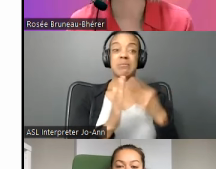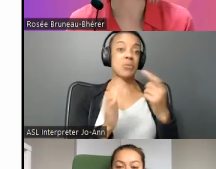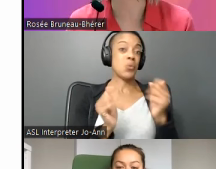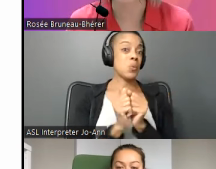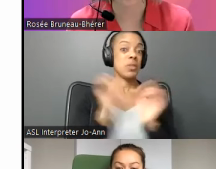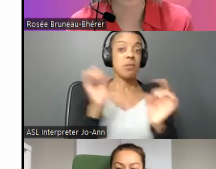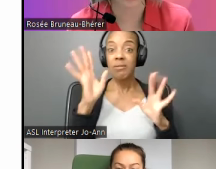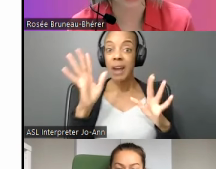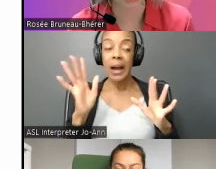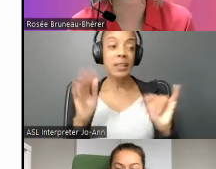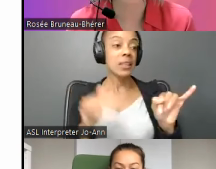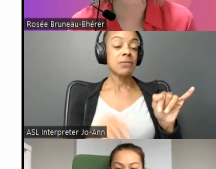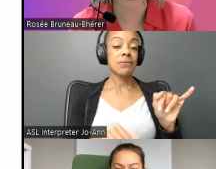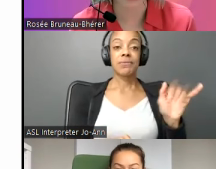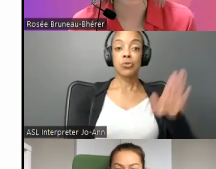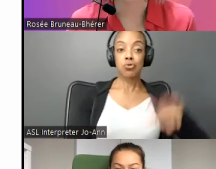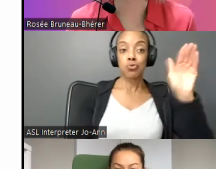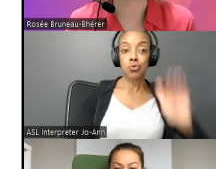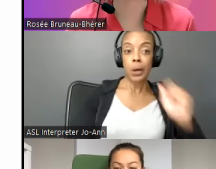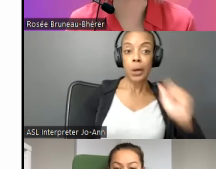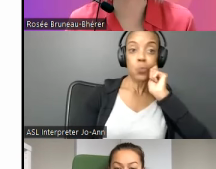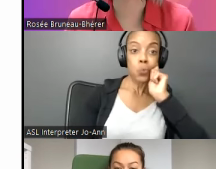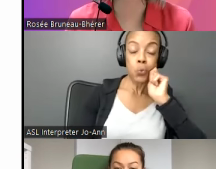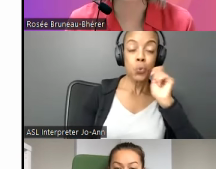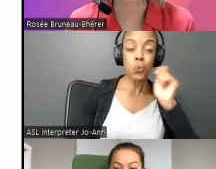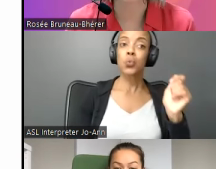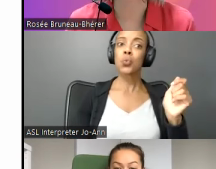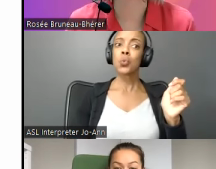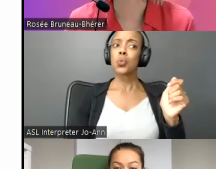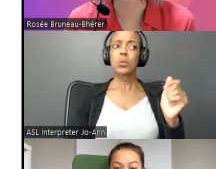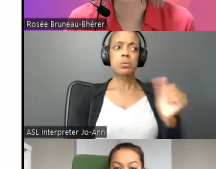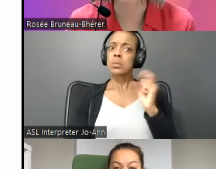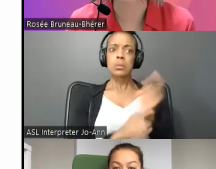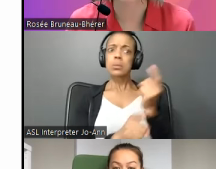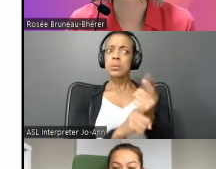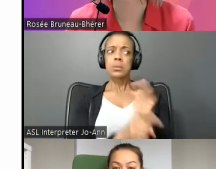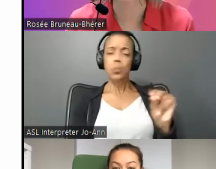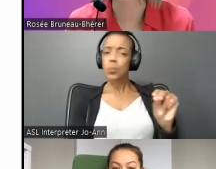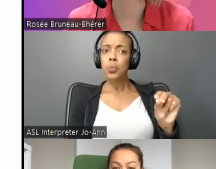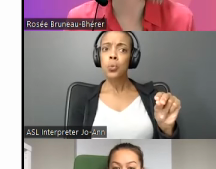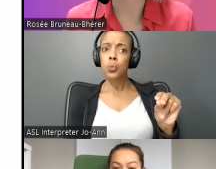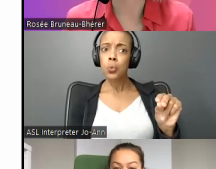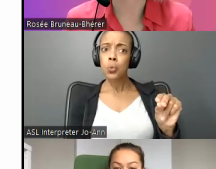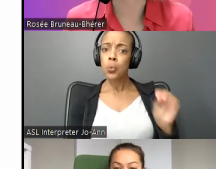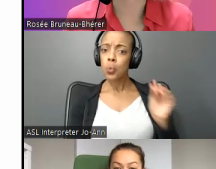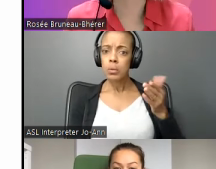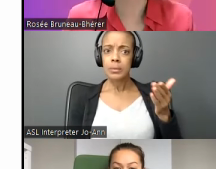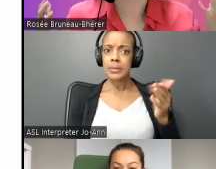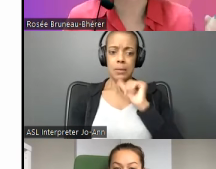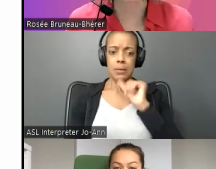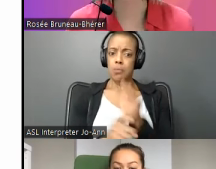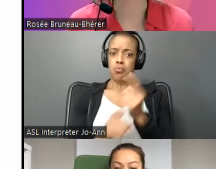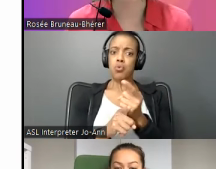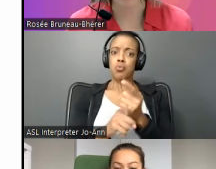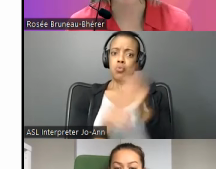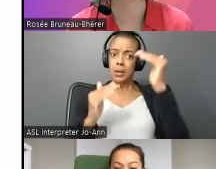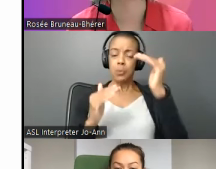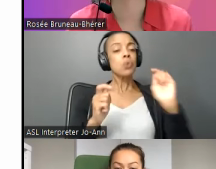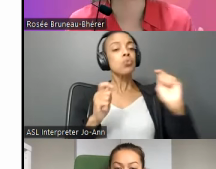child is rude, when things exceed societal expectations. We have to correct them, but we do it